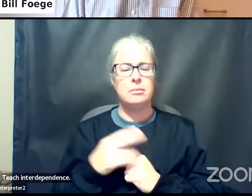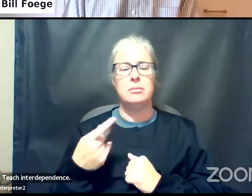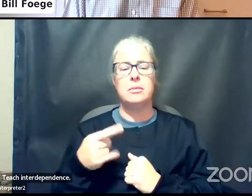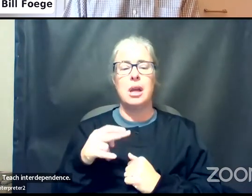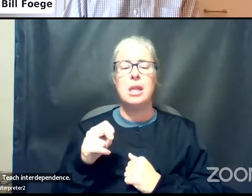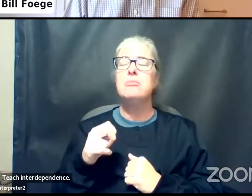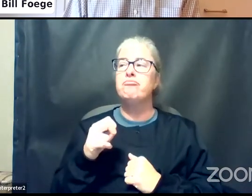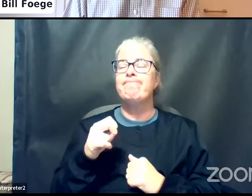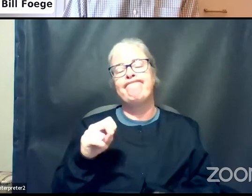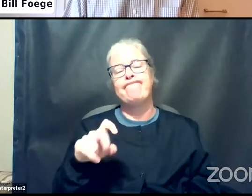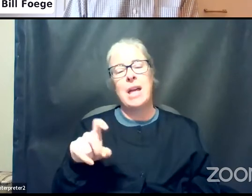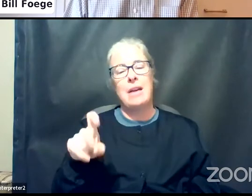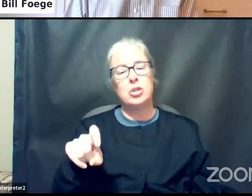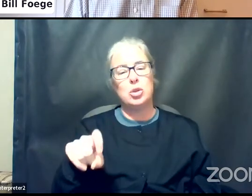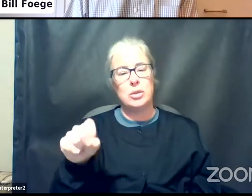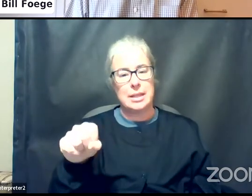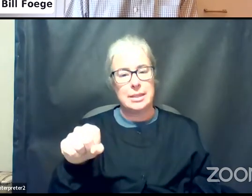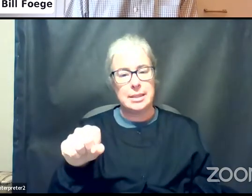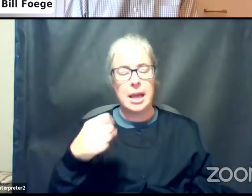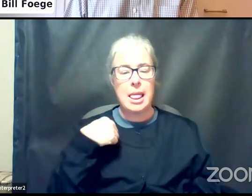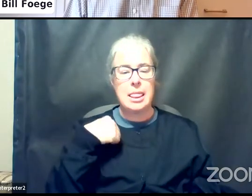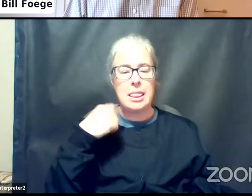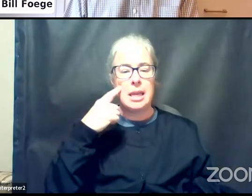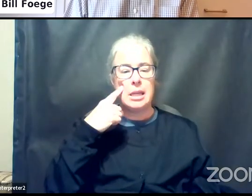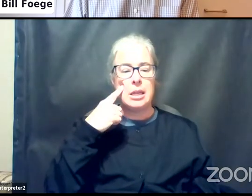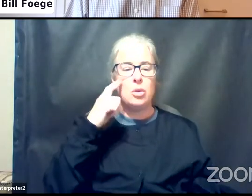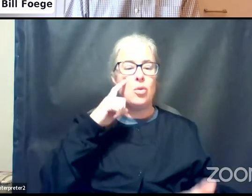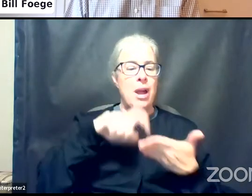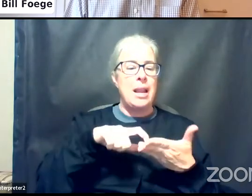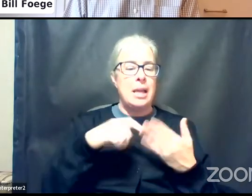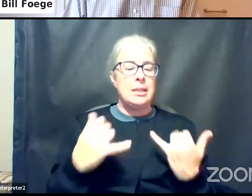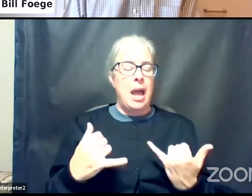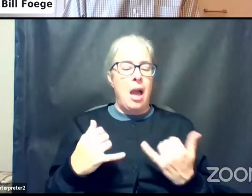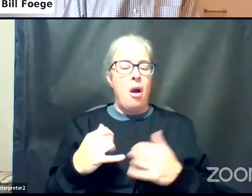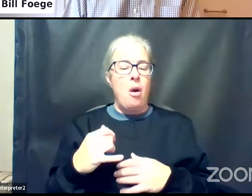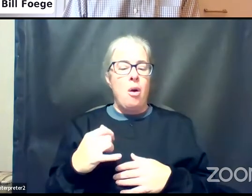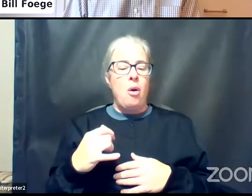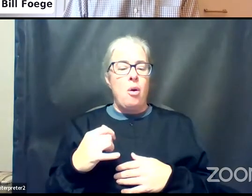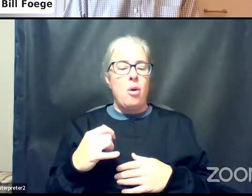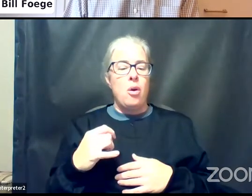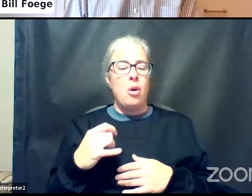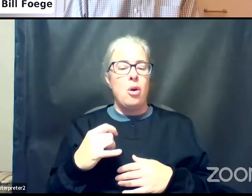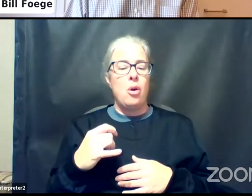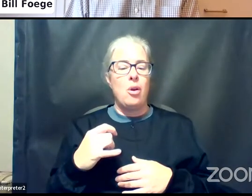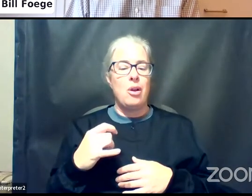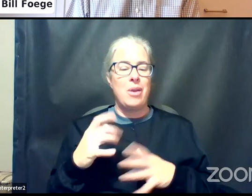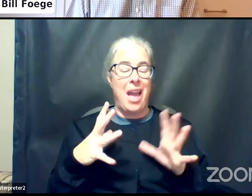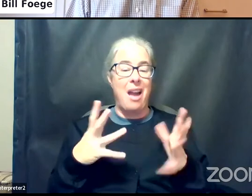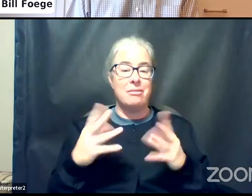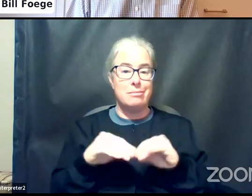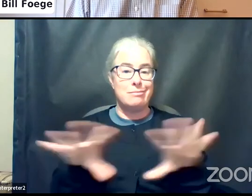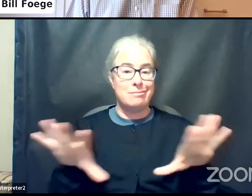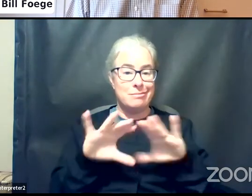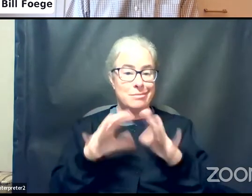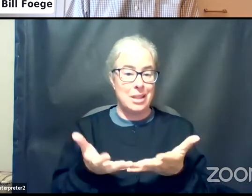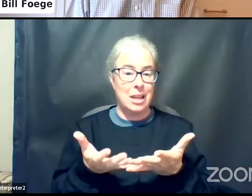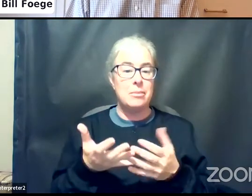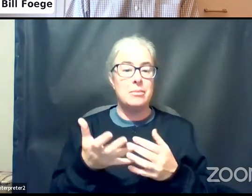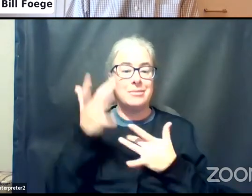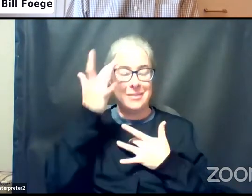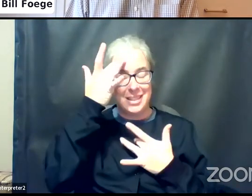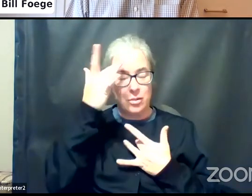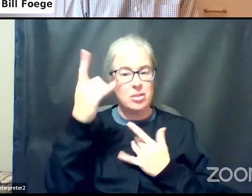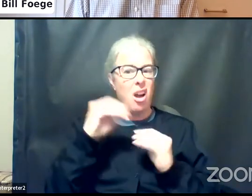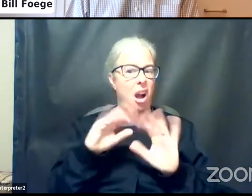I think we have to uh I think we we recognize you know and and when we have pandemics it's very obvious you know you can't